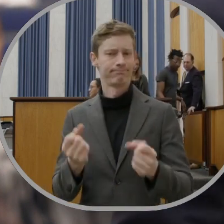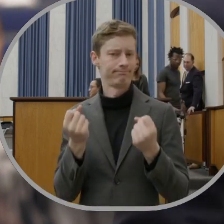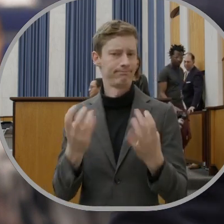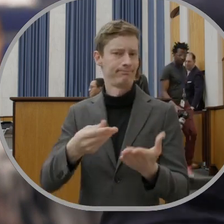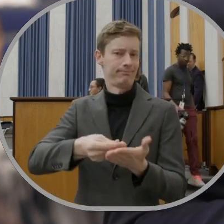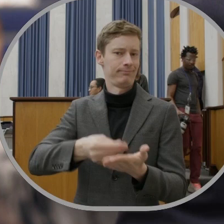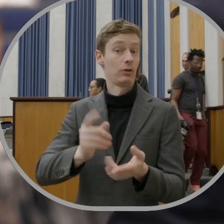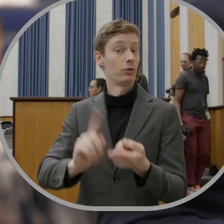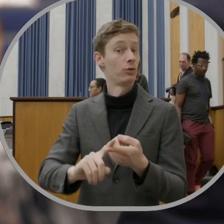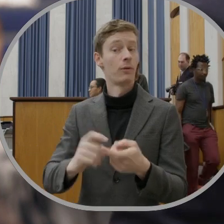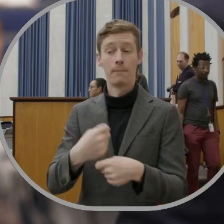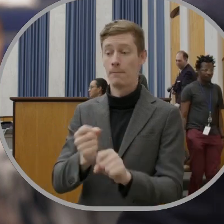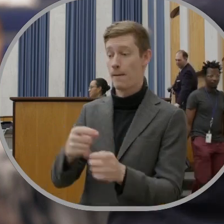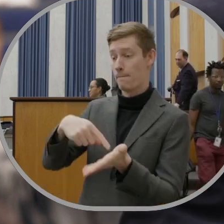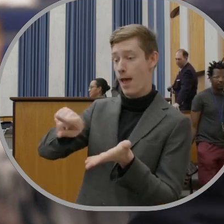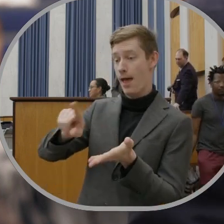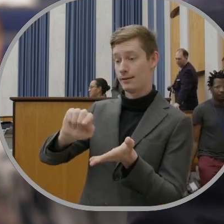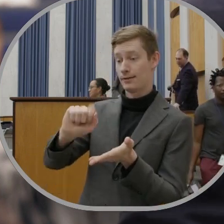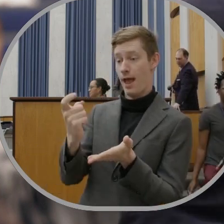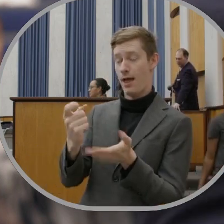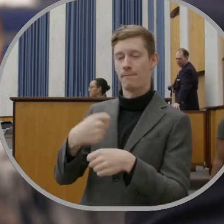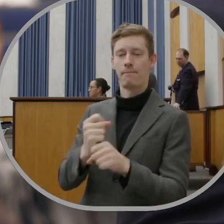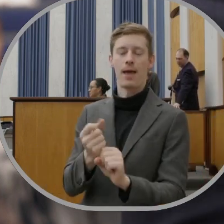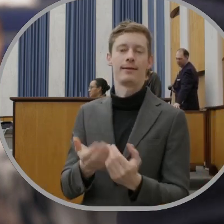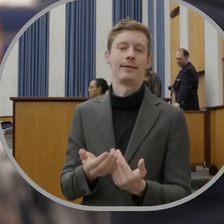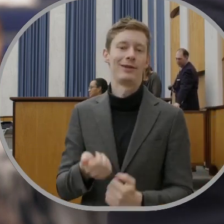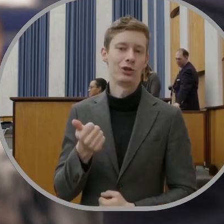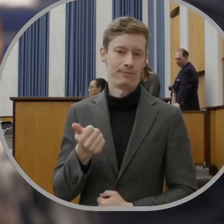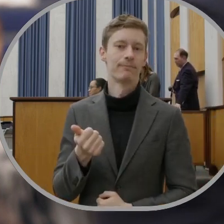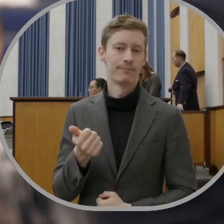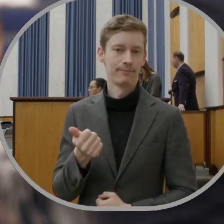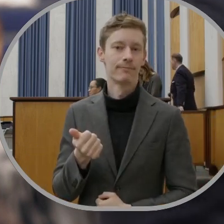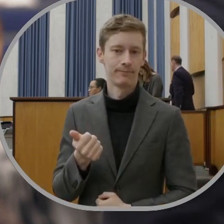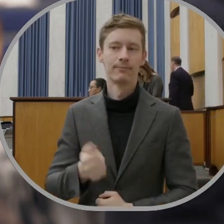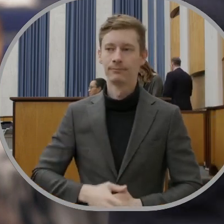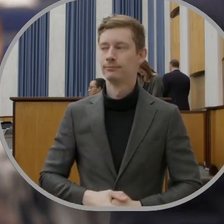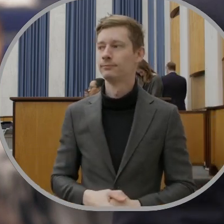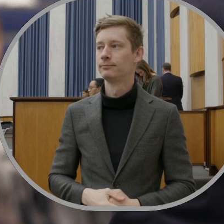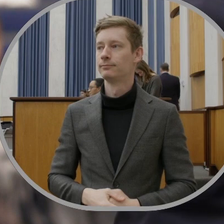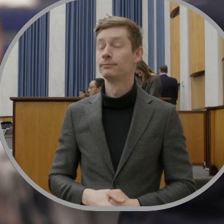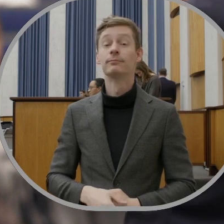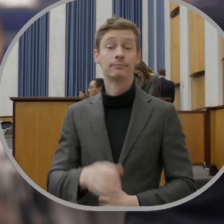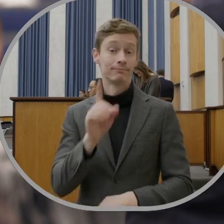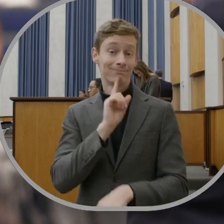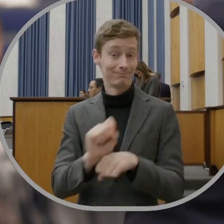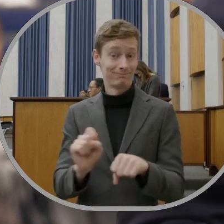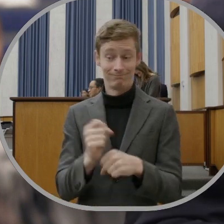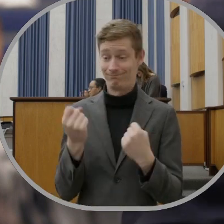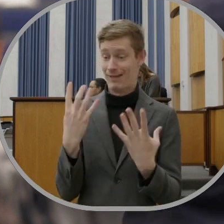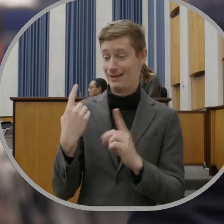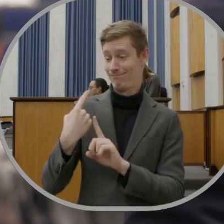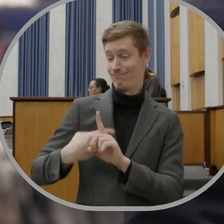the process of paying taxes and bills here in the city of Richmond. In fact, for many months,